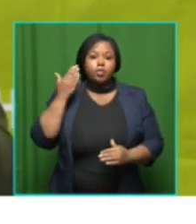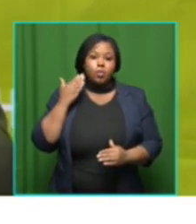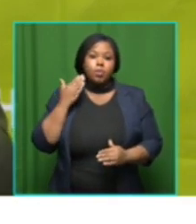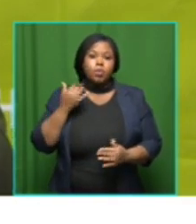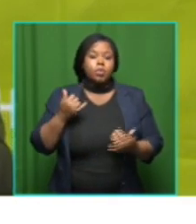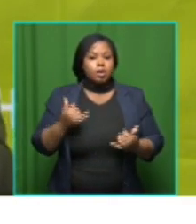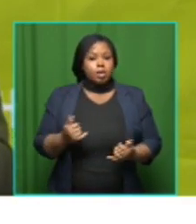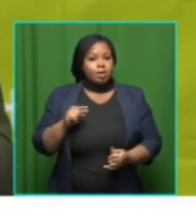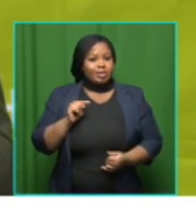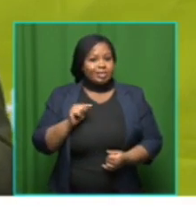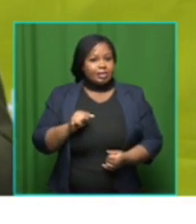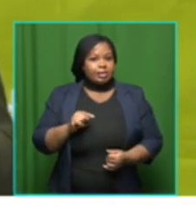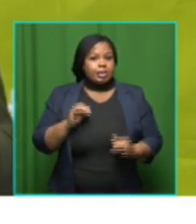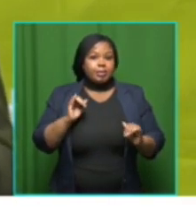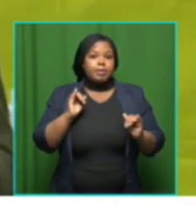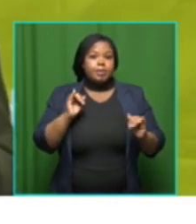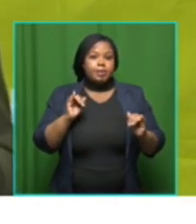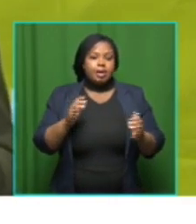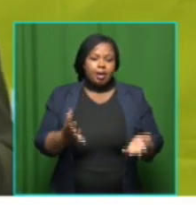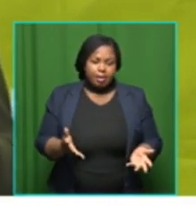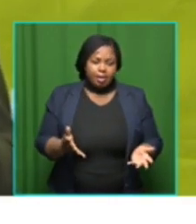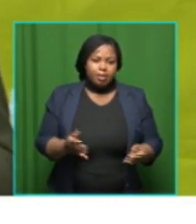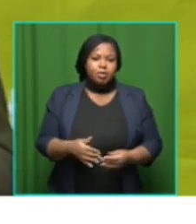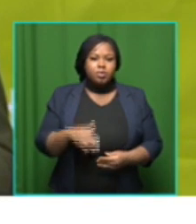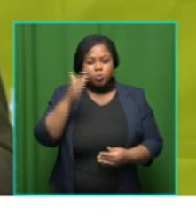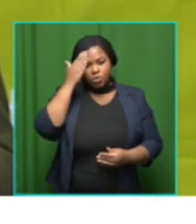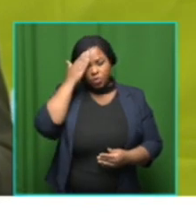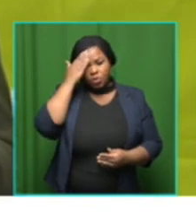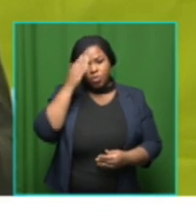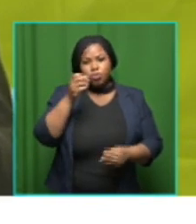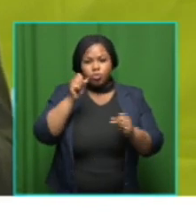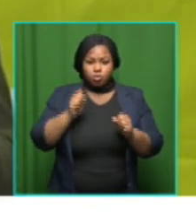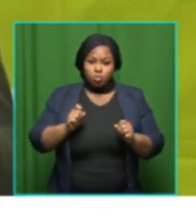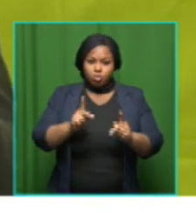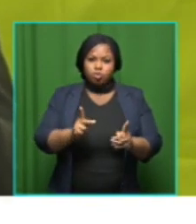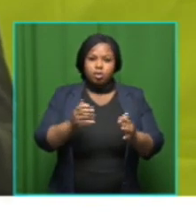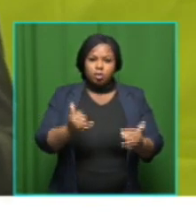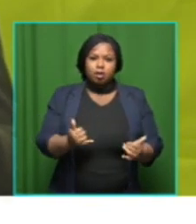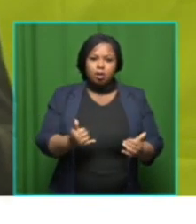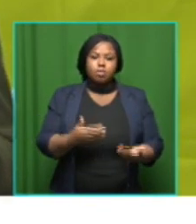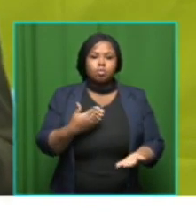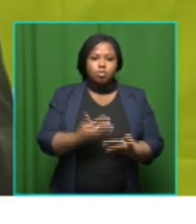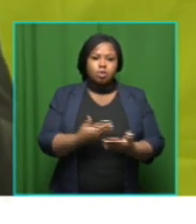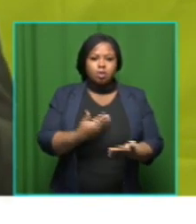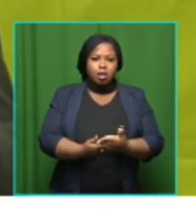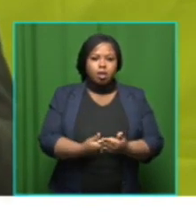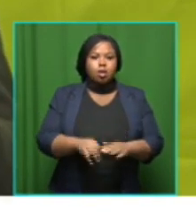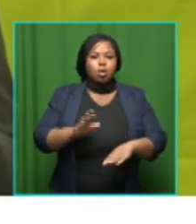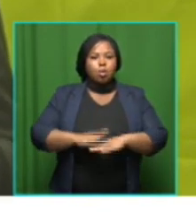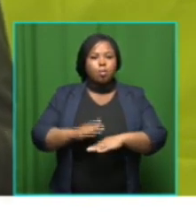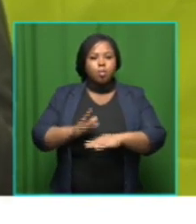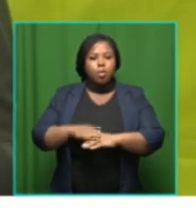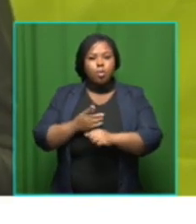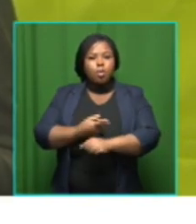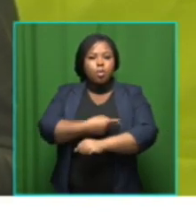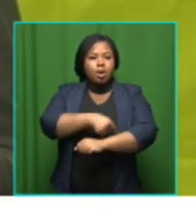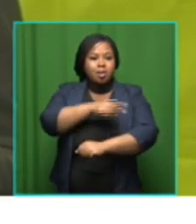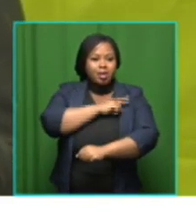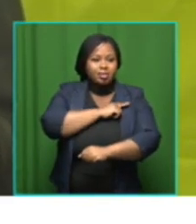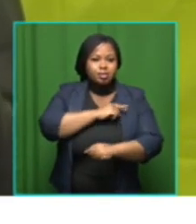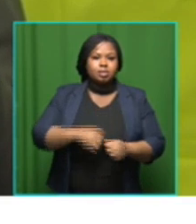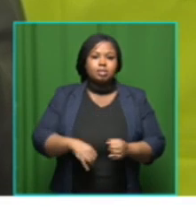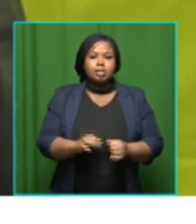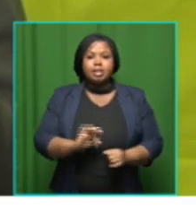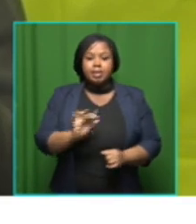this pandemic, the fight on the pandemic, as an opportunity to build a number of capacities that are not there in the country